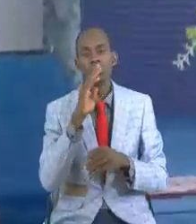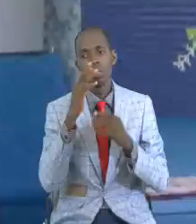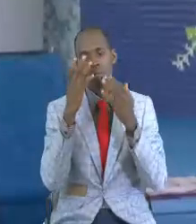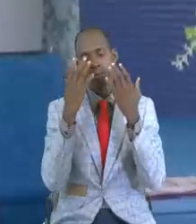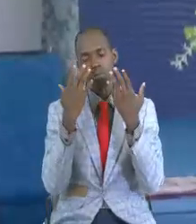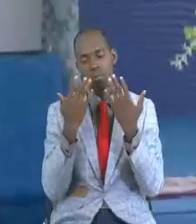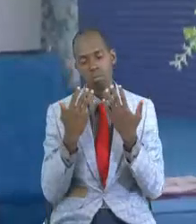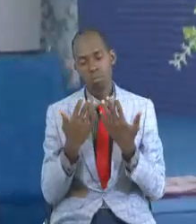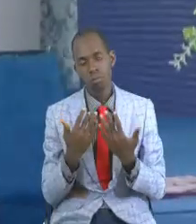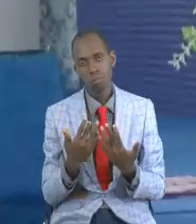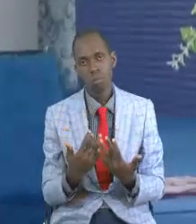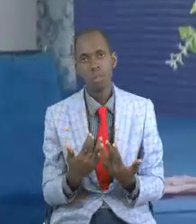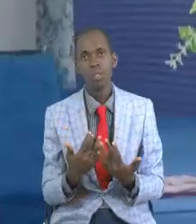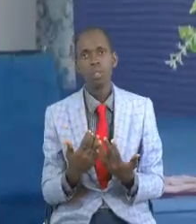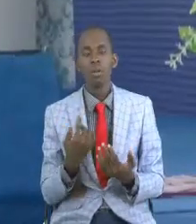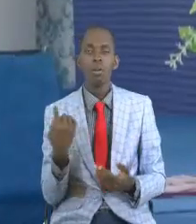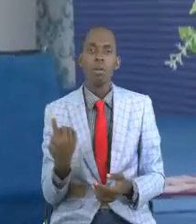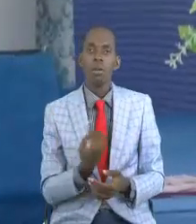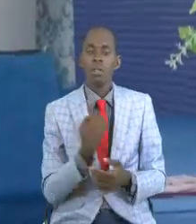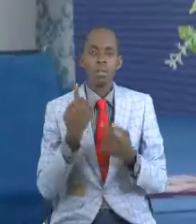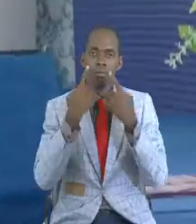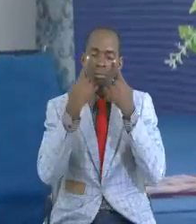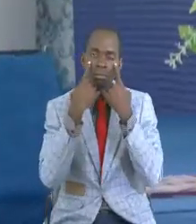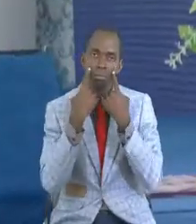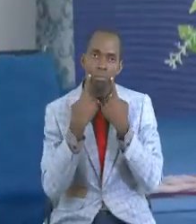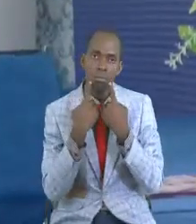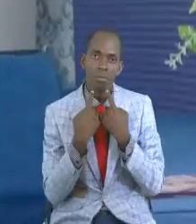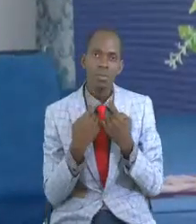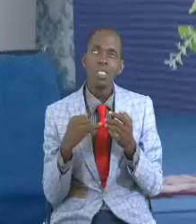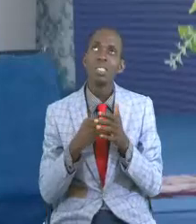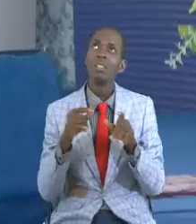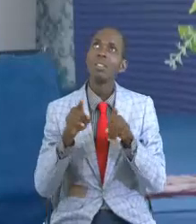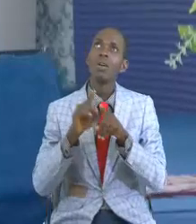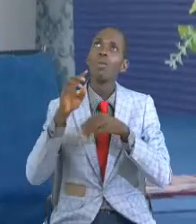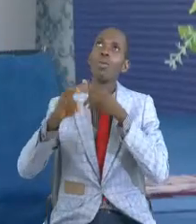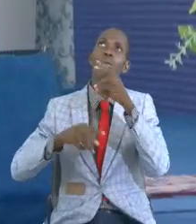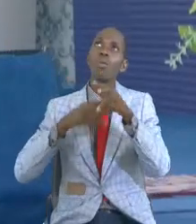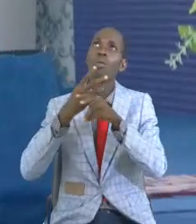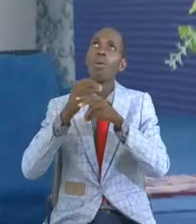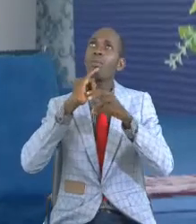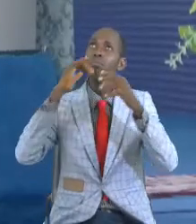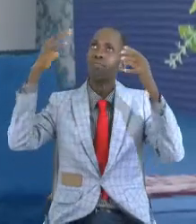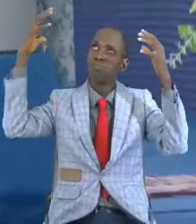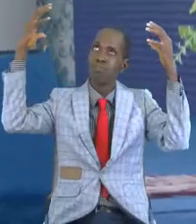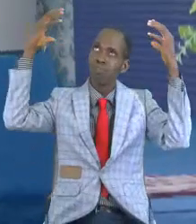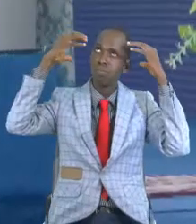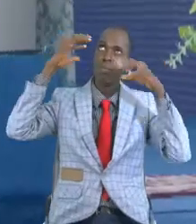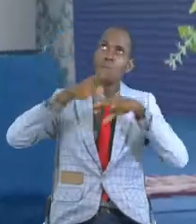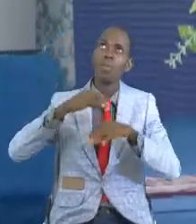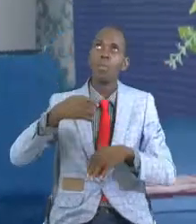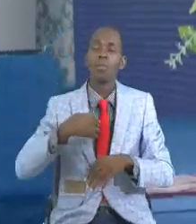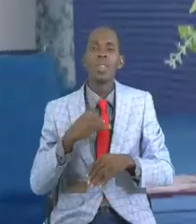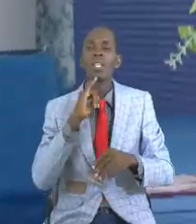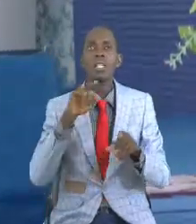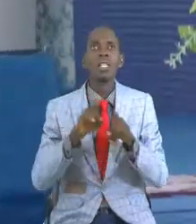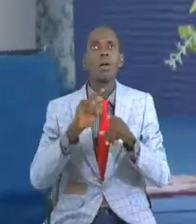sorrowful, always crying. It's like the whole world is on him. It's like all the problems of the